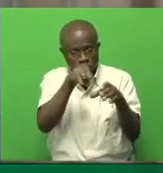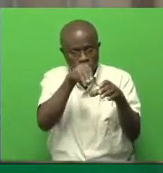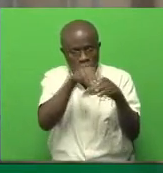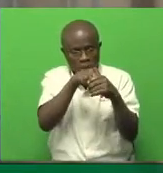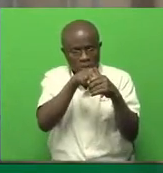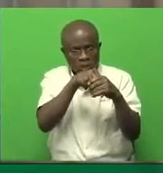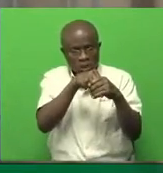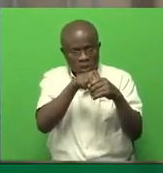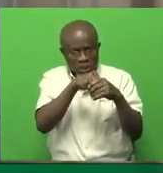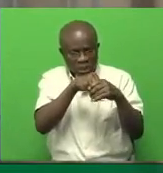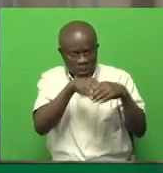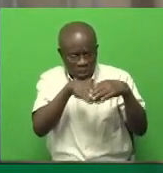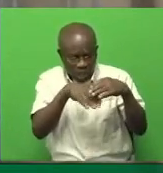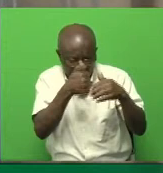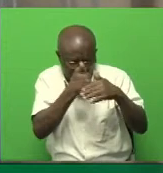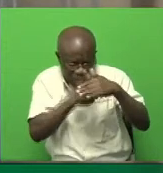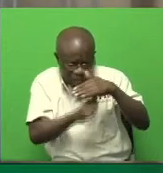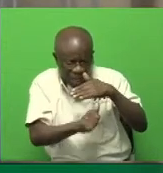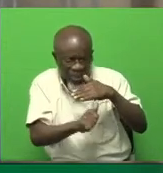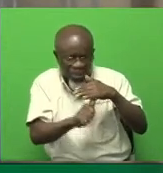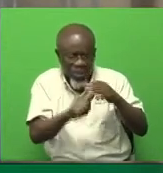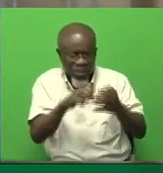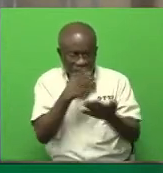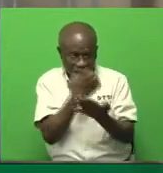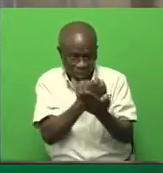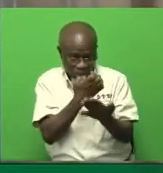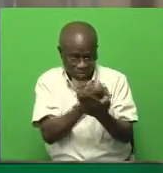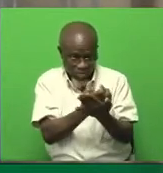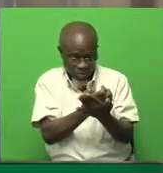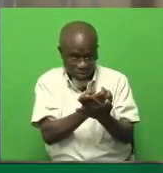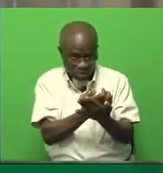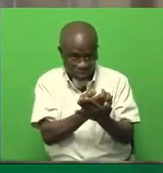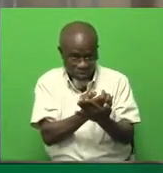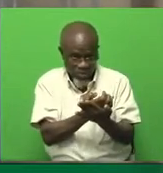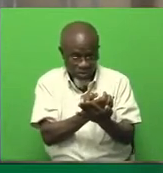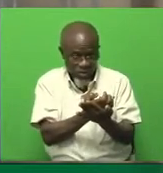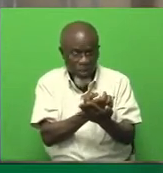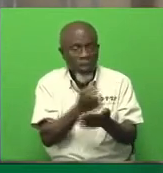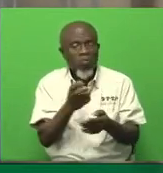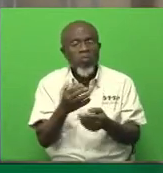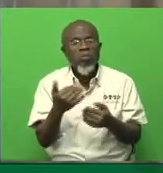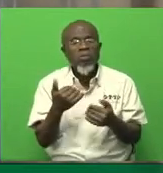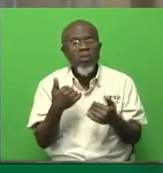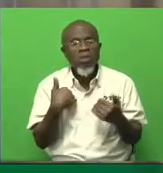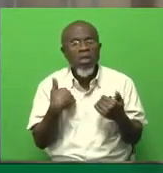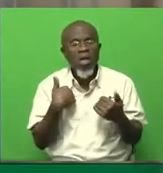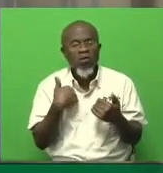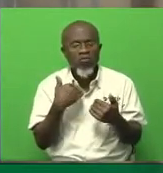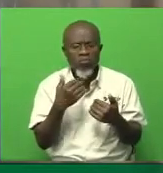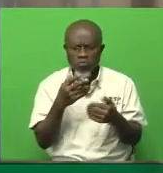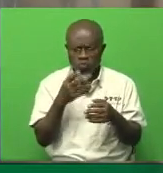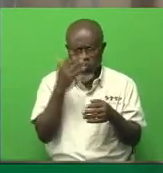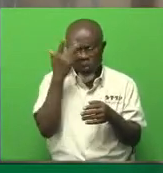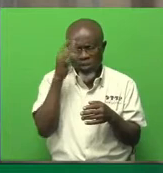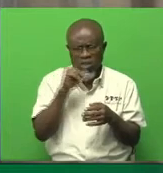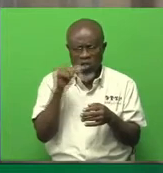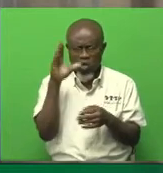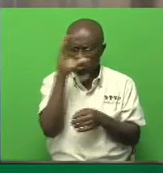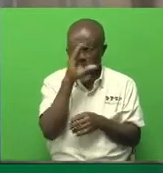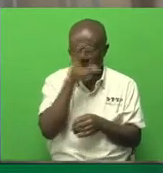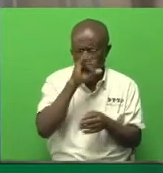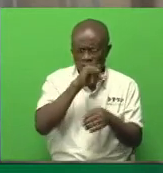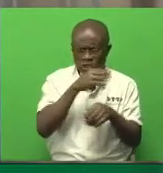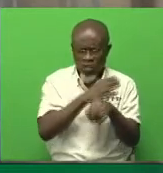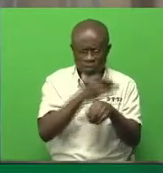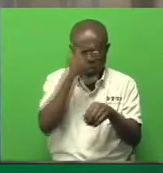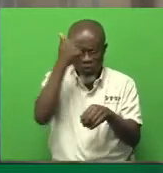economy are these growing numbers of persons not seeking job because they are involved in some